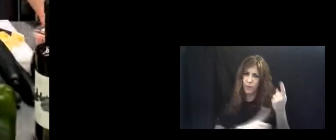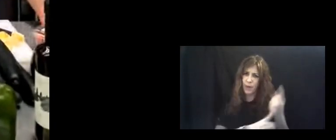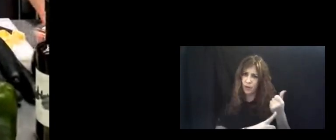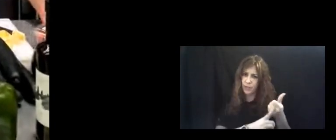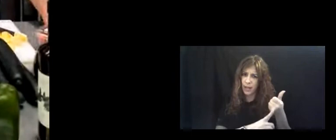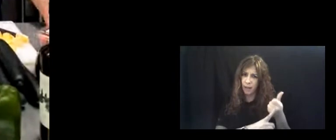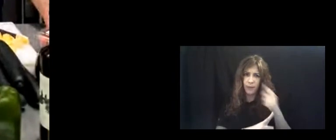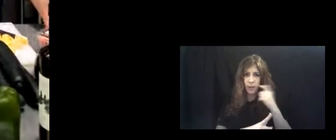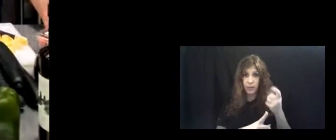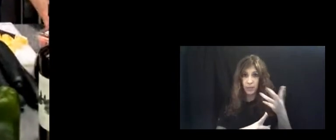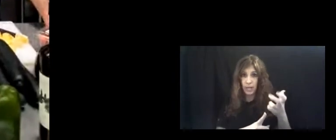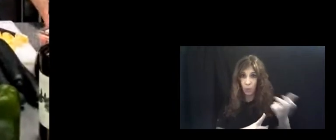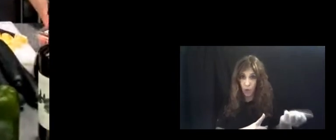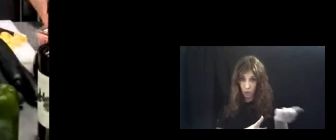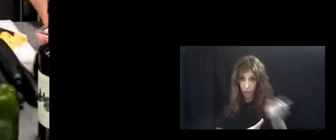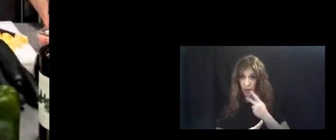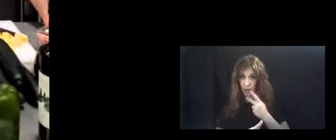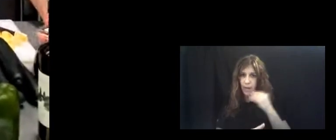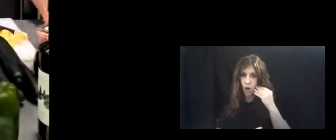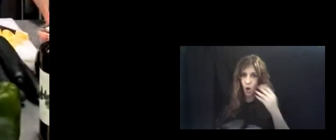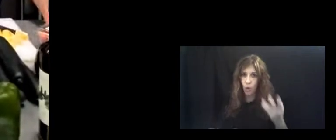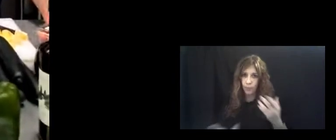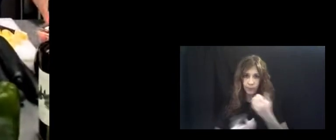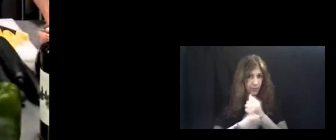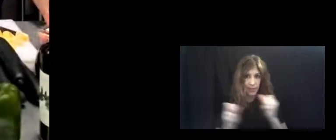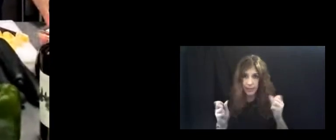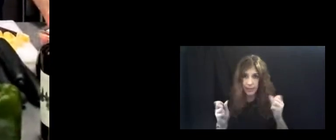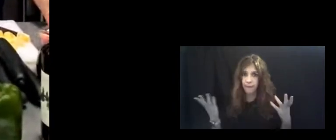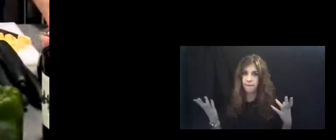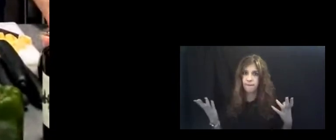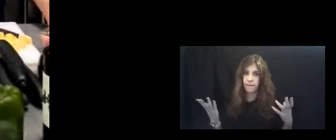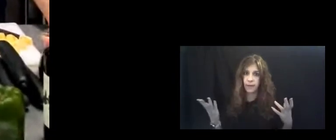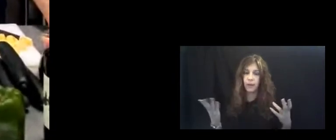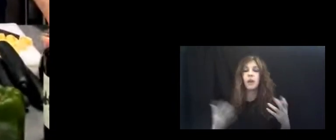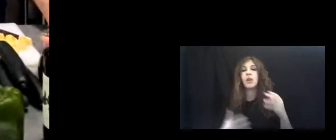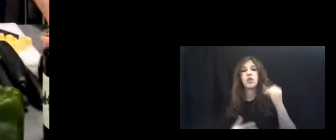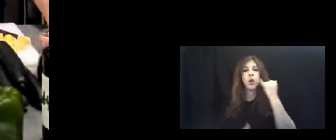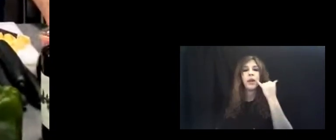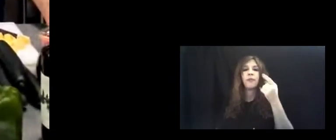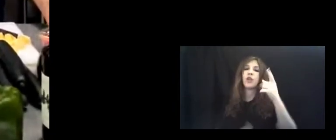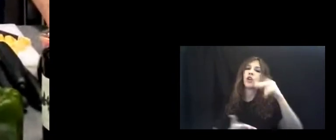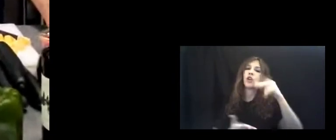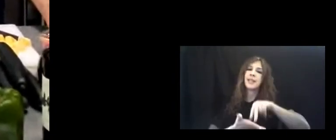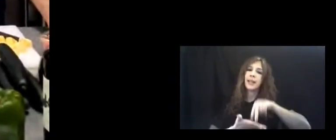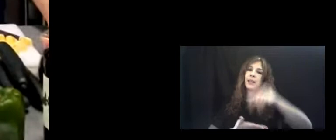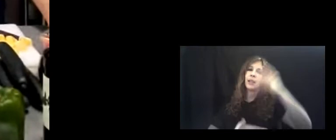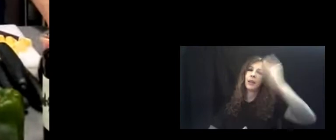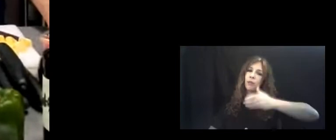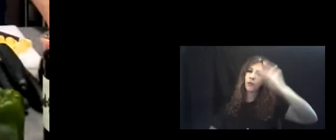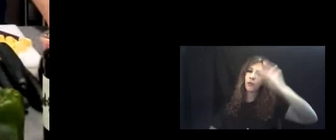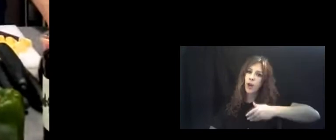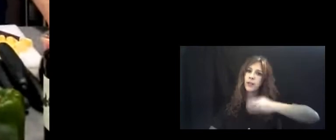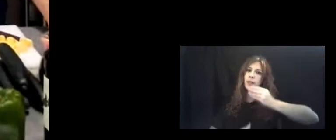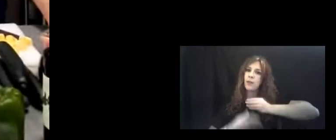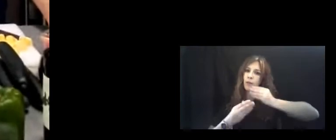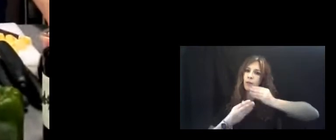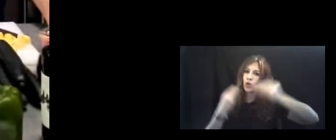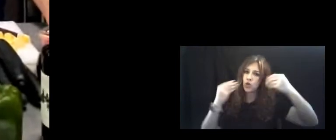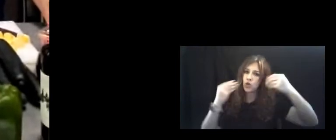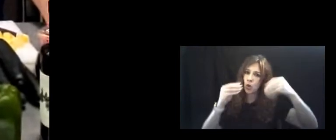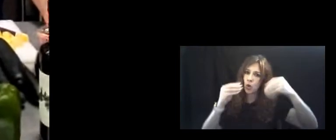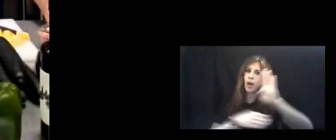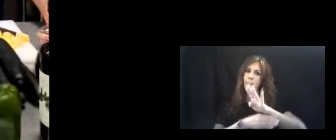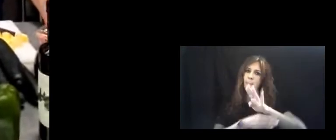because I want her to come home. So if they're standing outside of a place of food, of